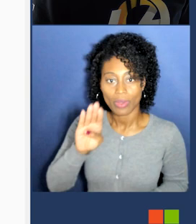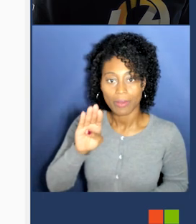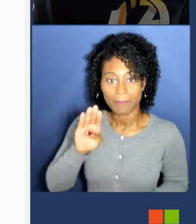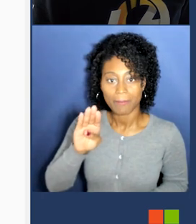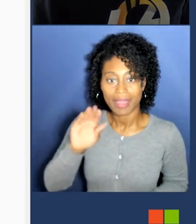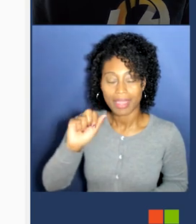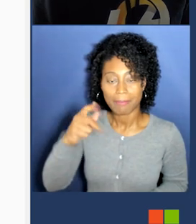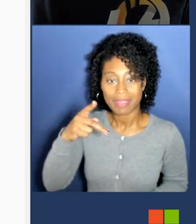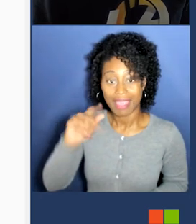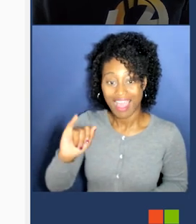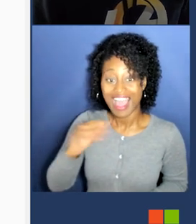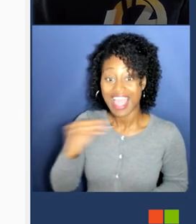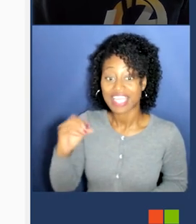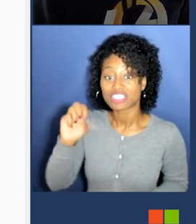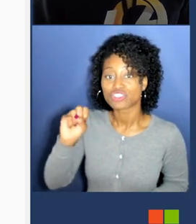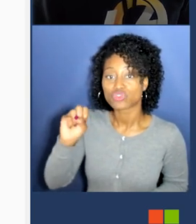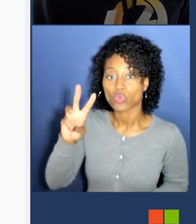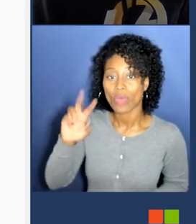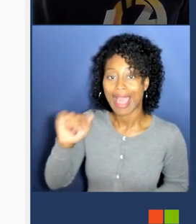Swagger UI. So essentially,